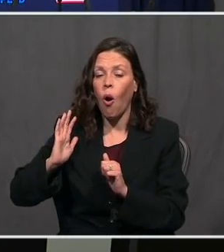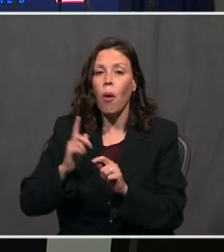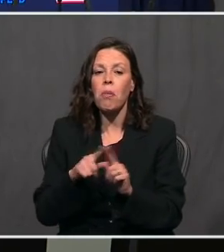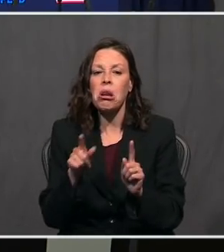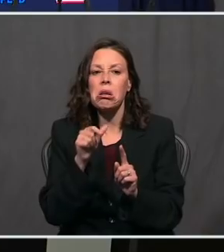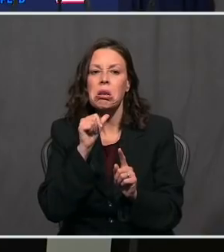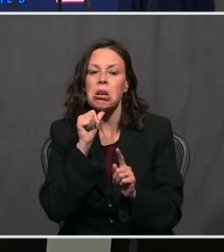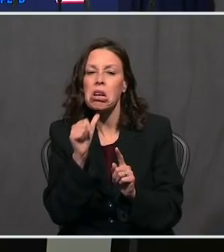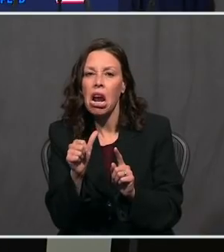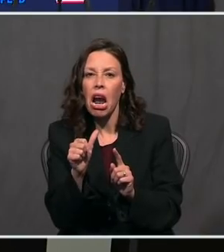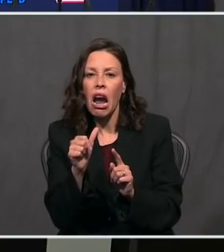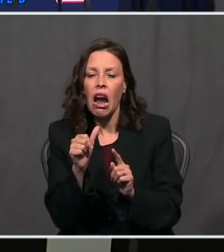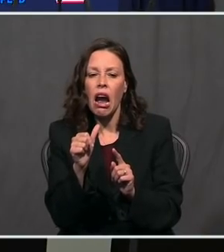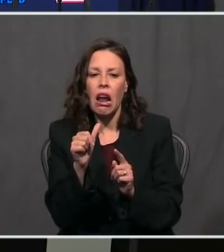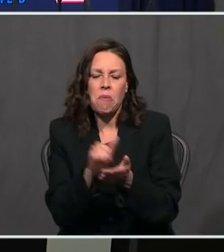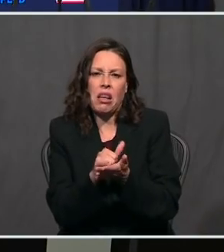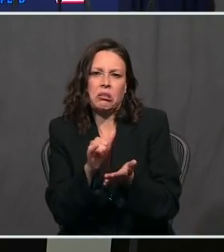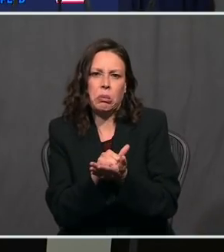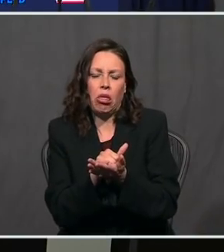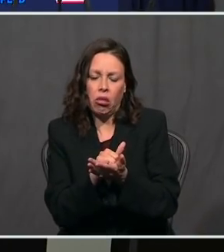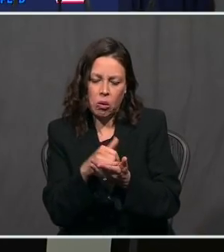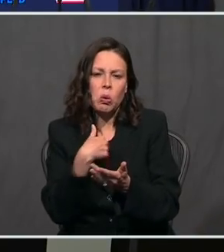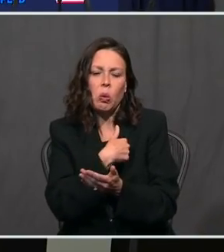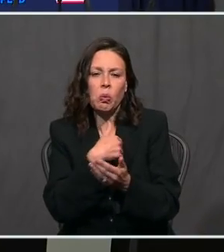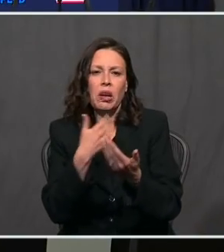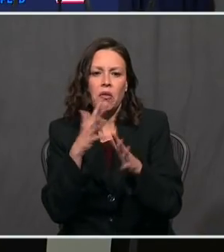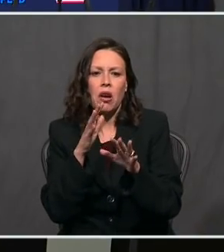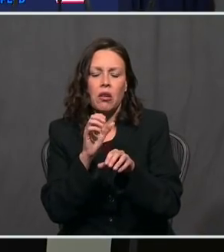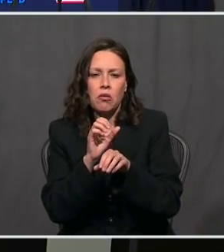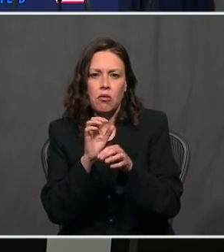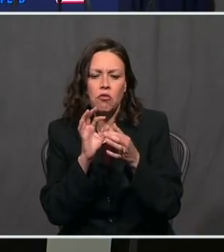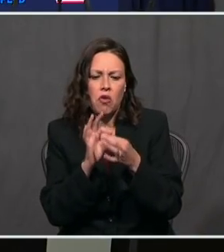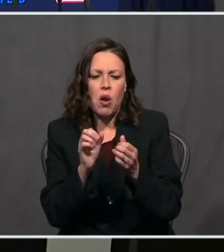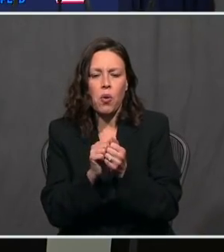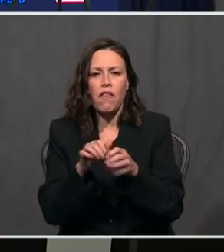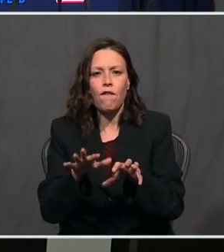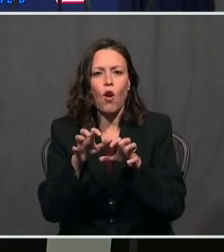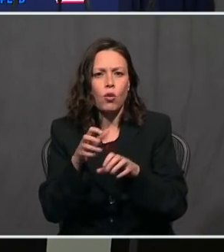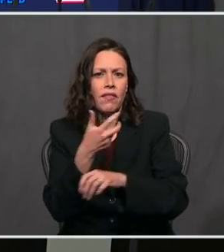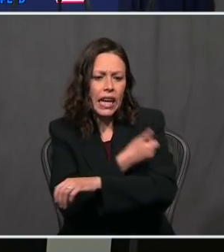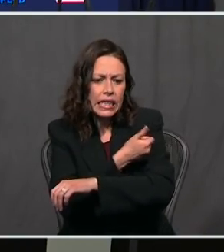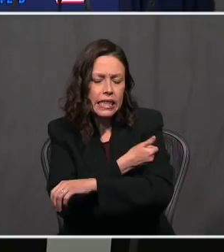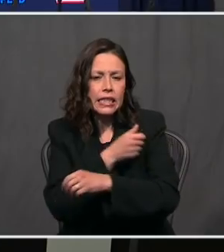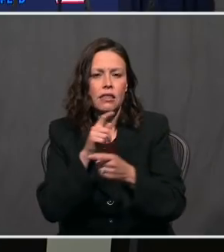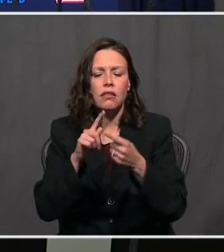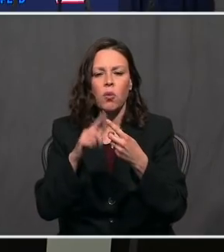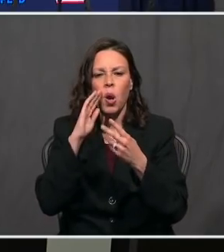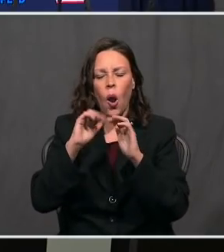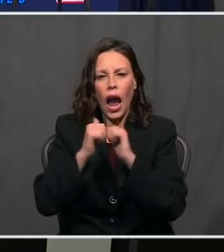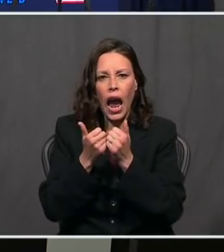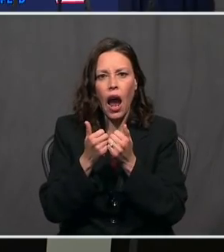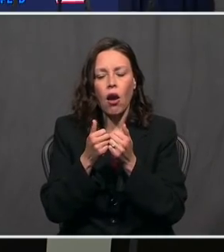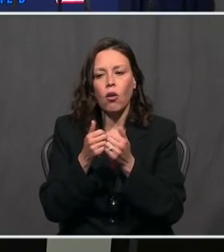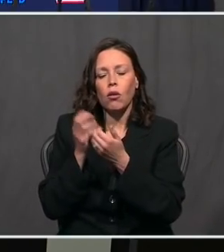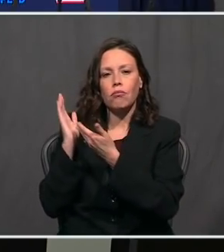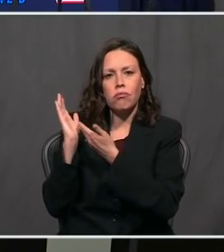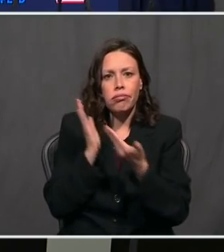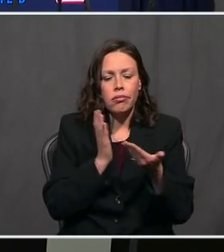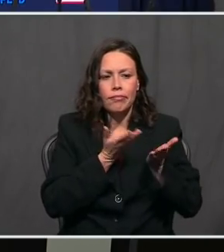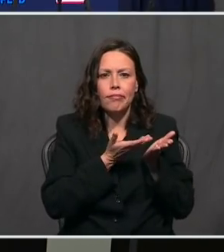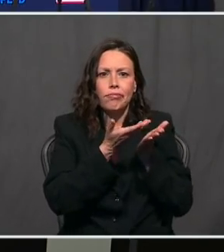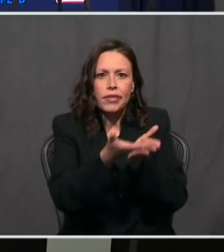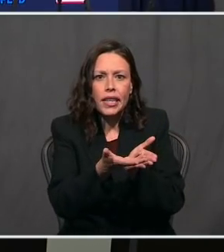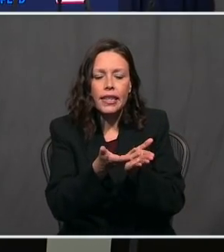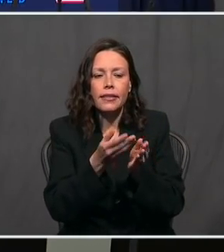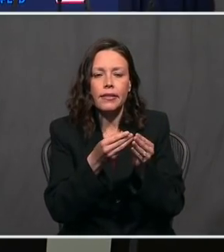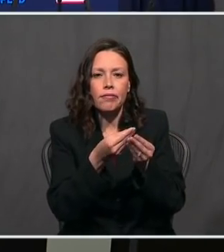not something we can't do. So we have dealt with frozen vaccines before. We have dealt obviously with off-site vaccines before. All these things,